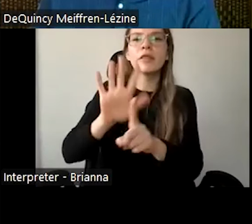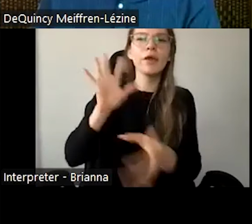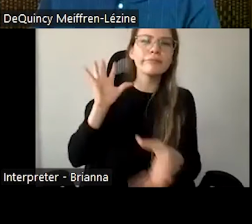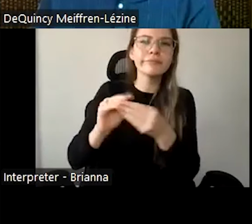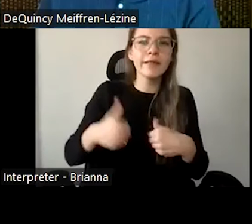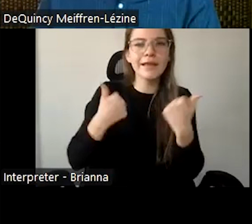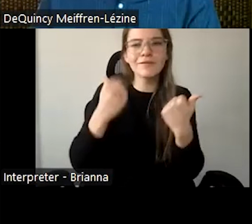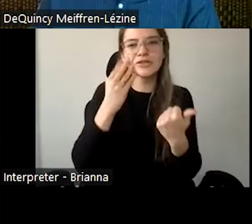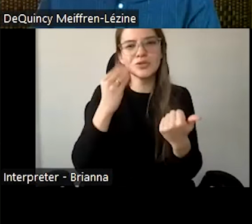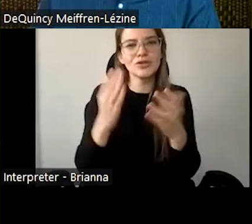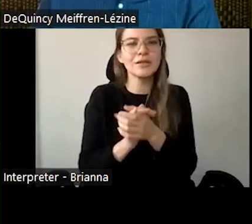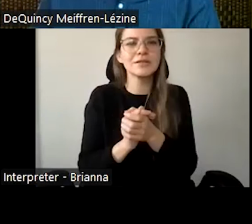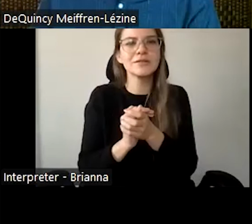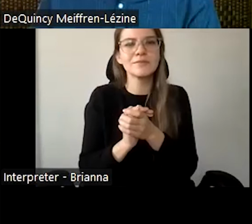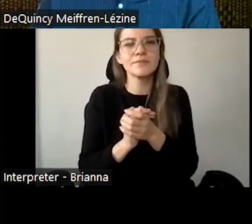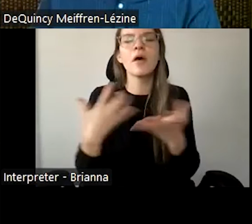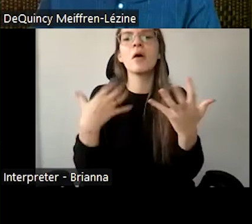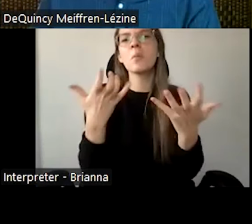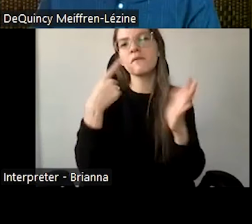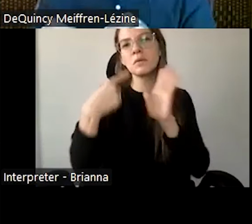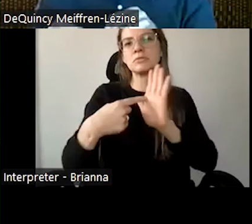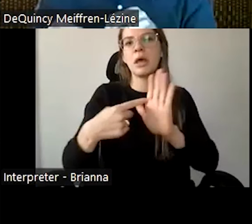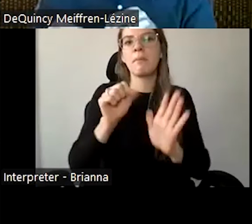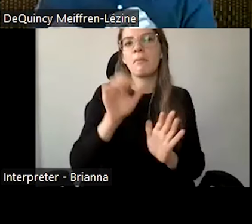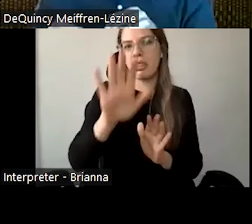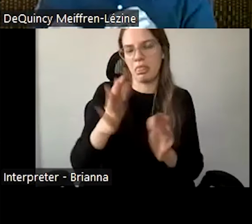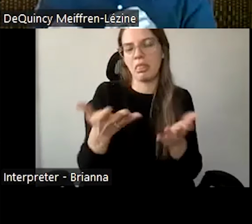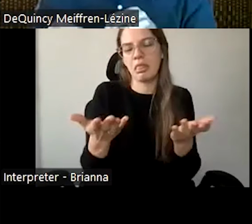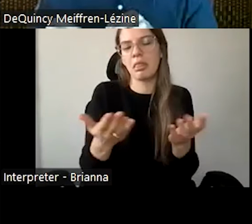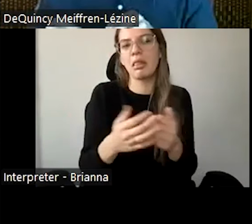I wanted to give kind of an example, and here the